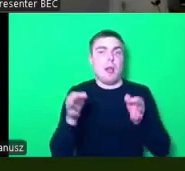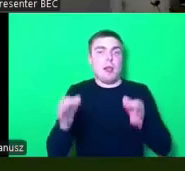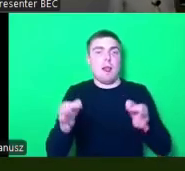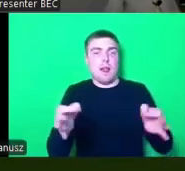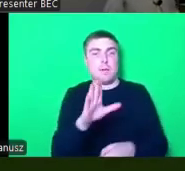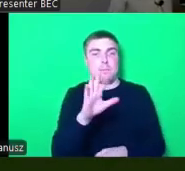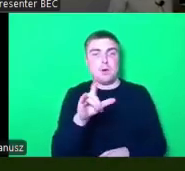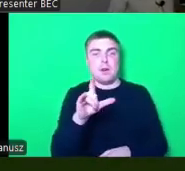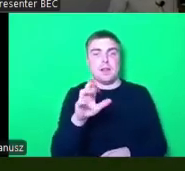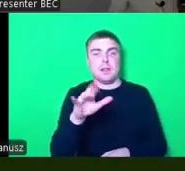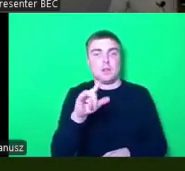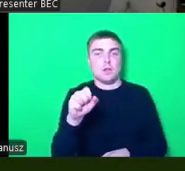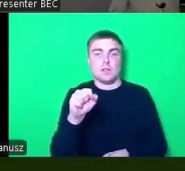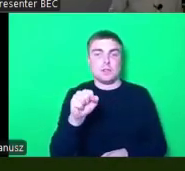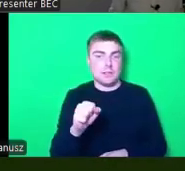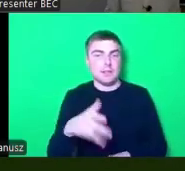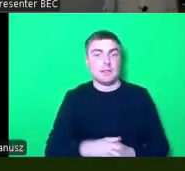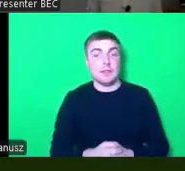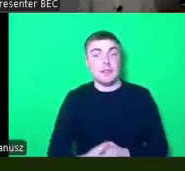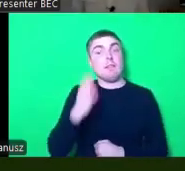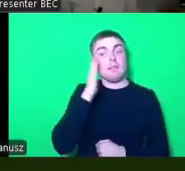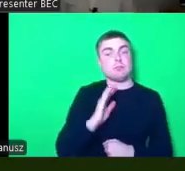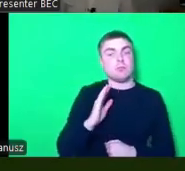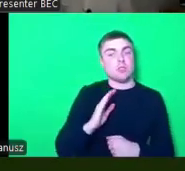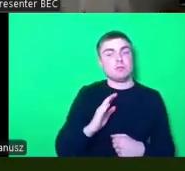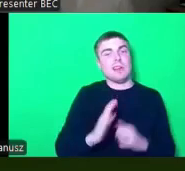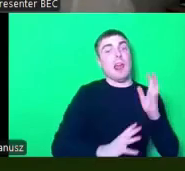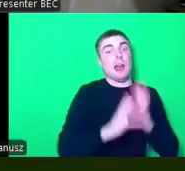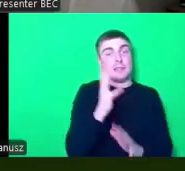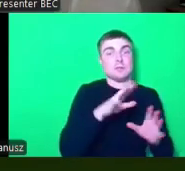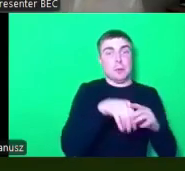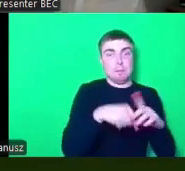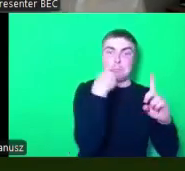of forests are not necessarily all positive, they can also be negative.